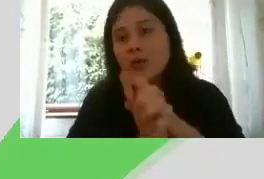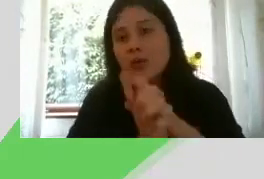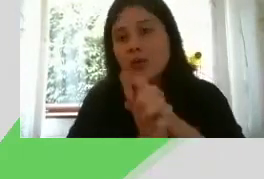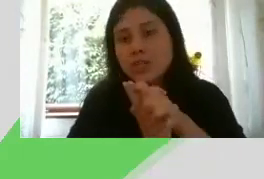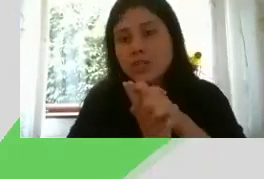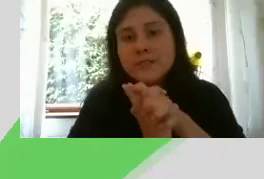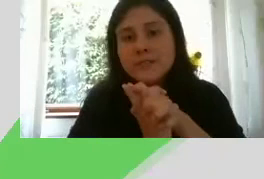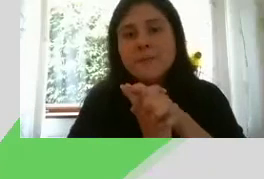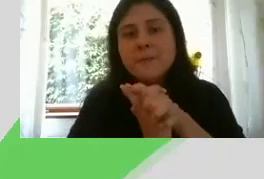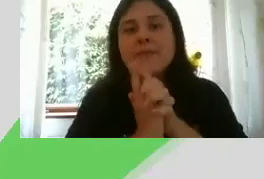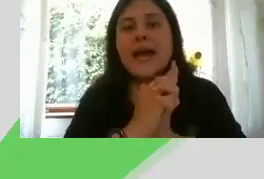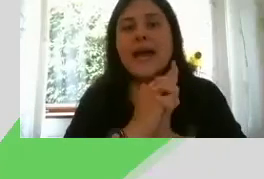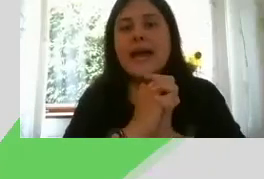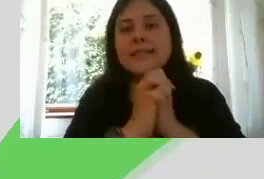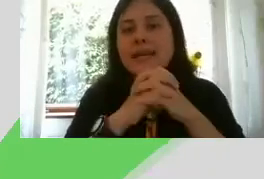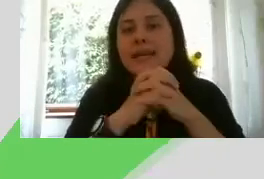for worship time.